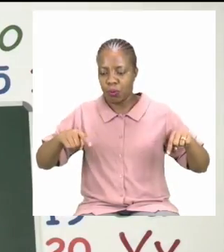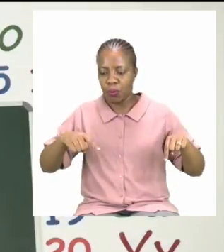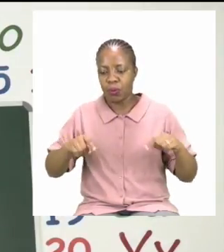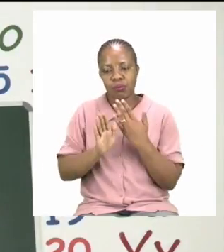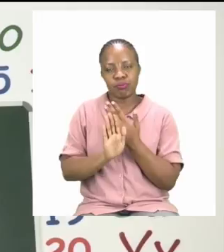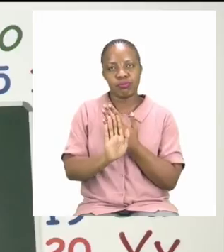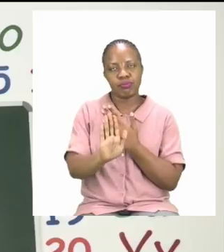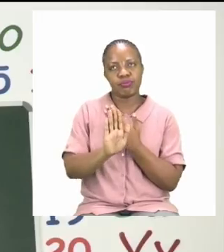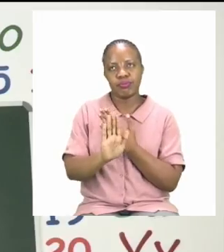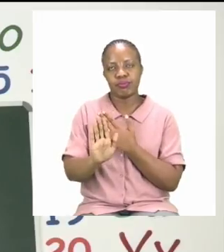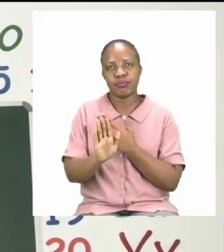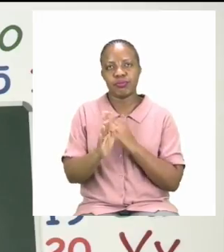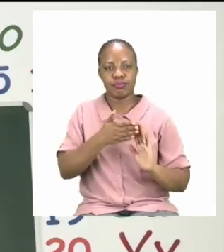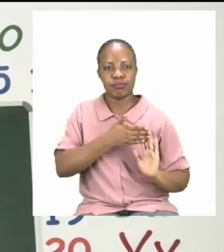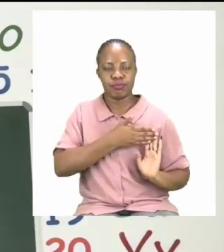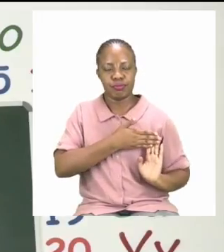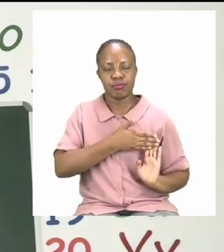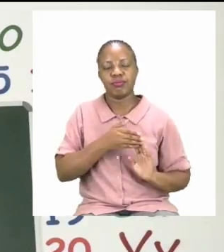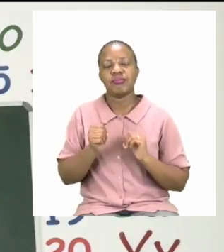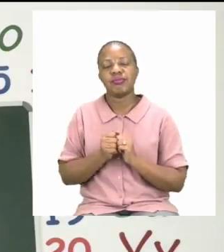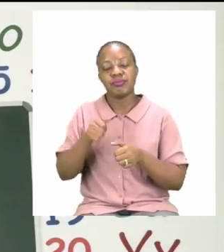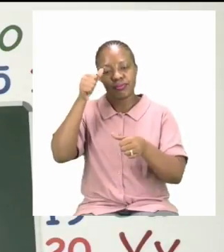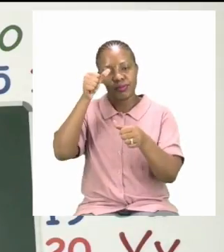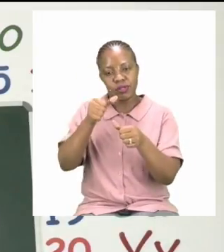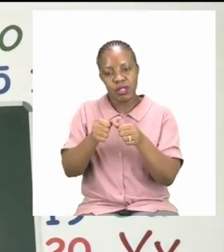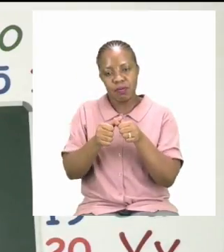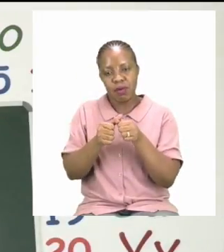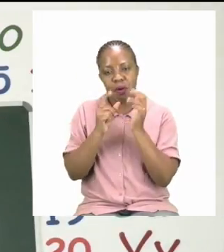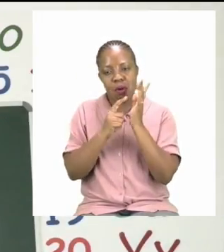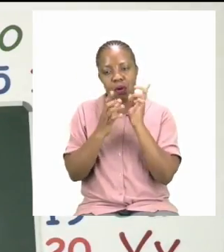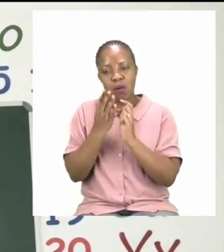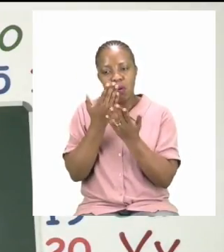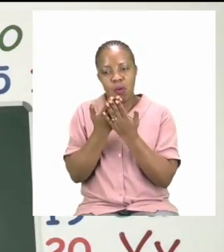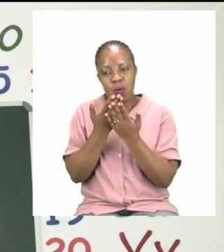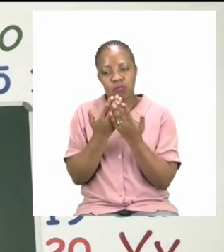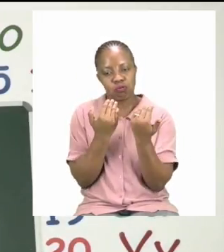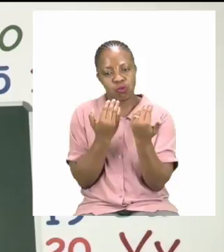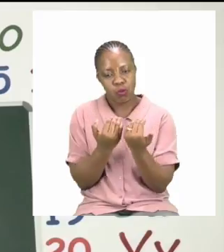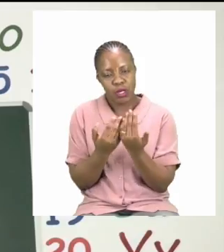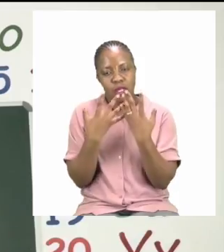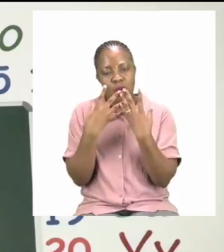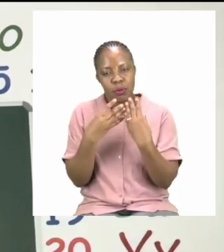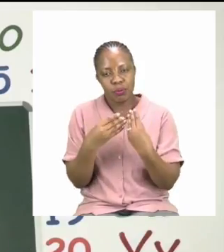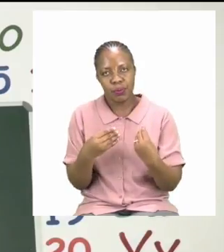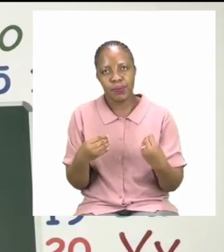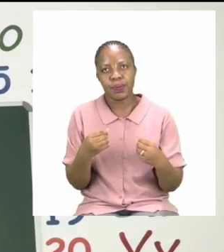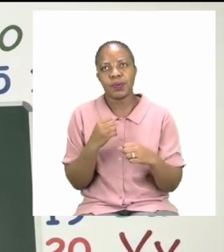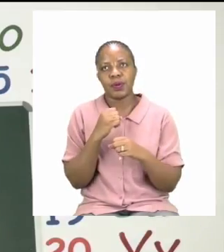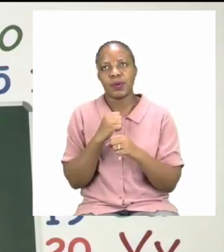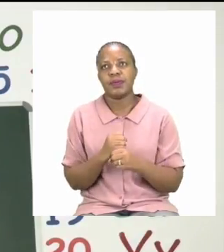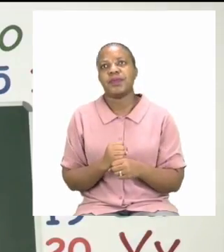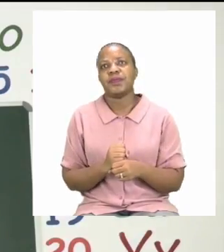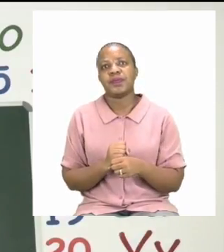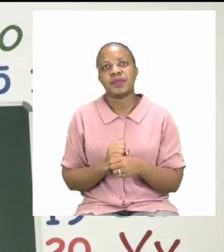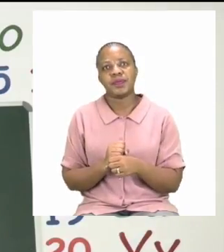Remember to dry your hands before you touch anything else. Well done. I actually want to go outside